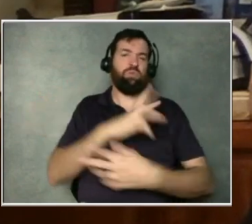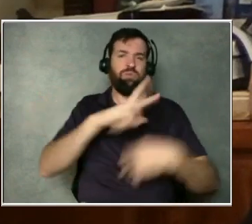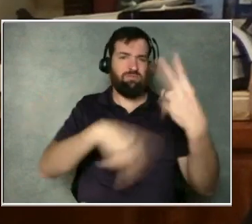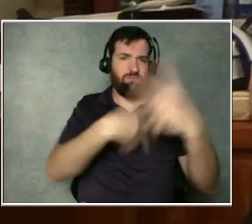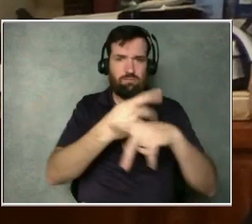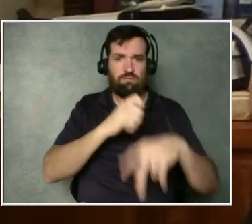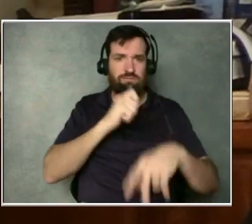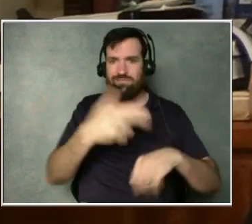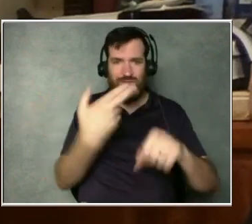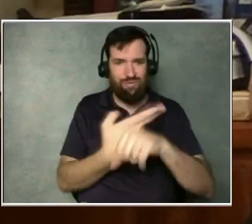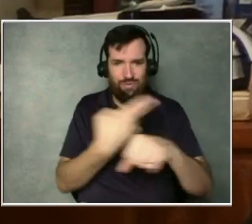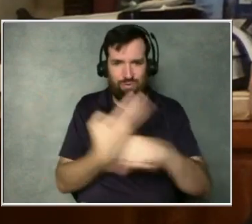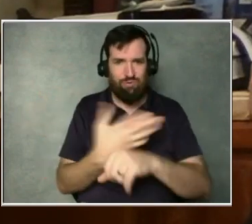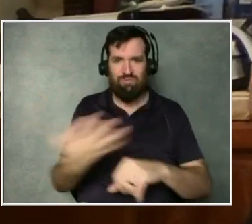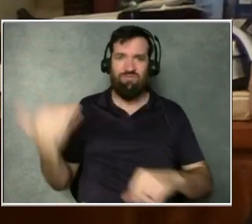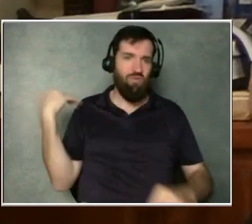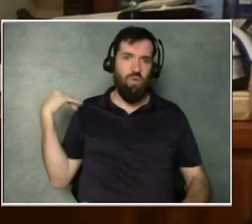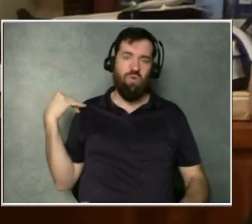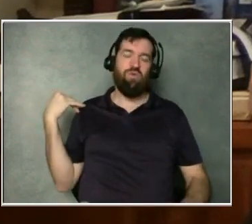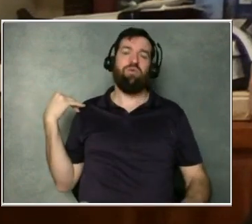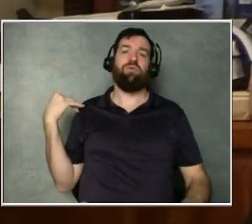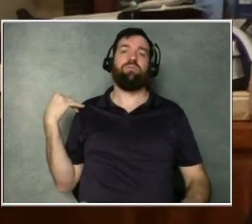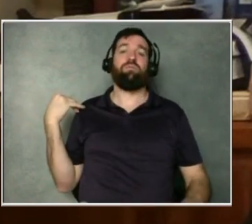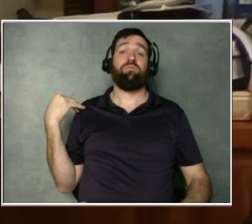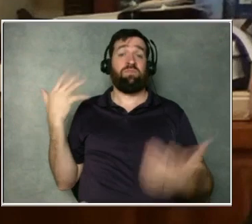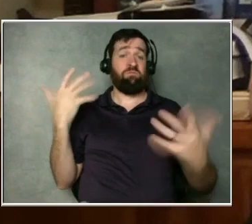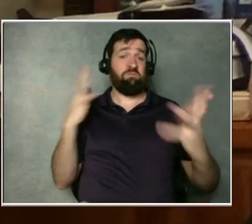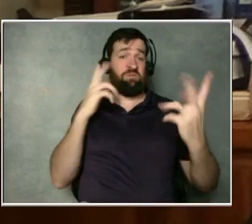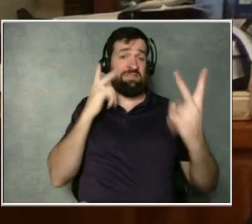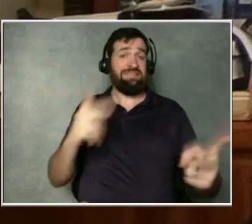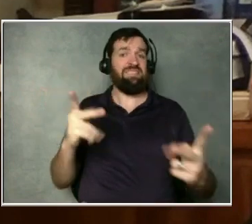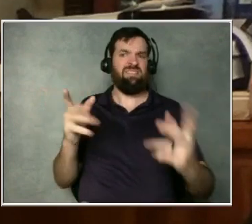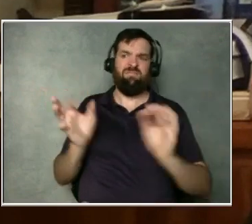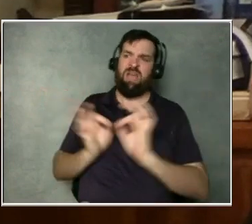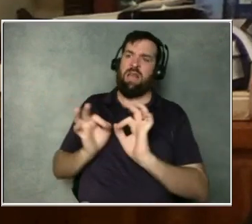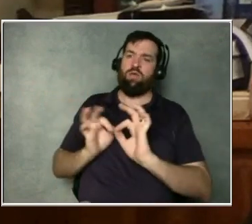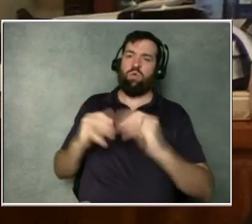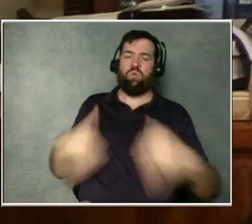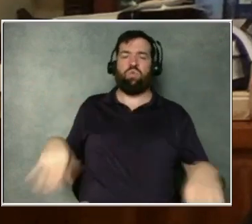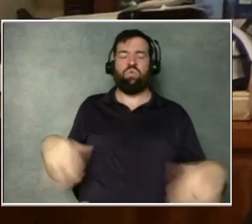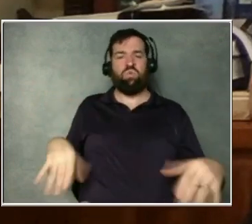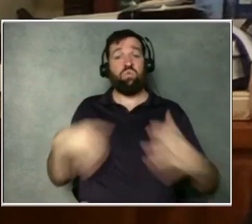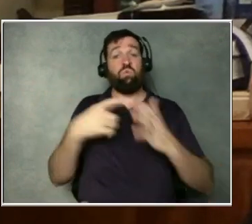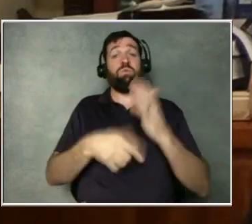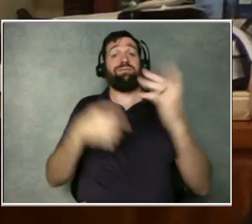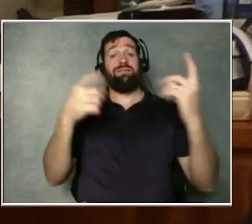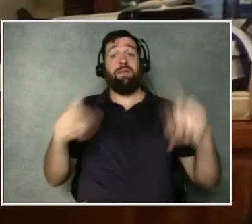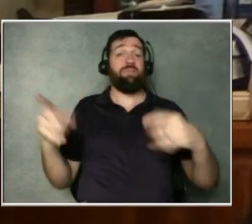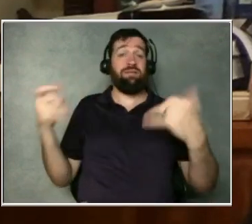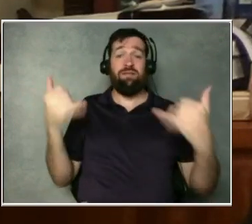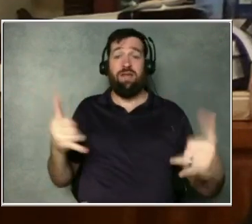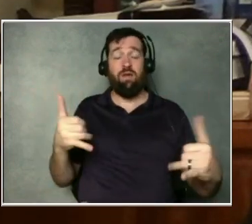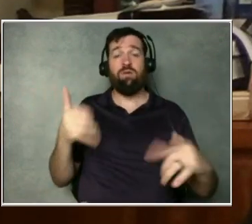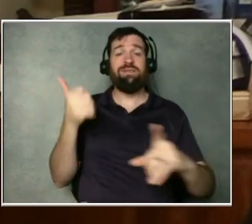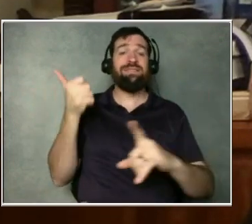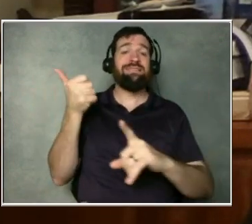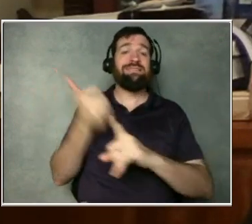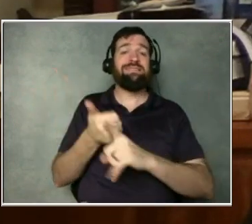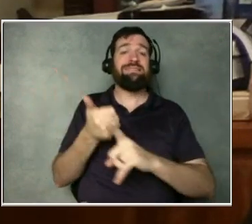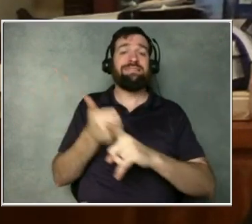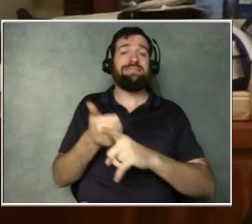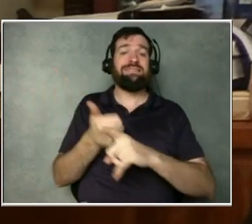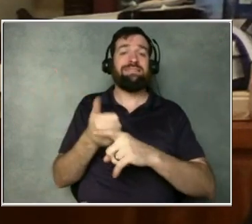this before. And so we've seen the value of that. What is happening now are